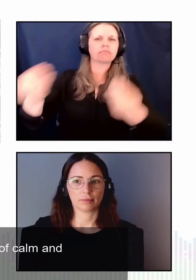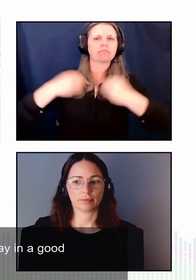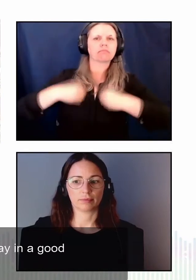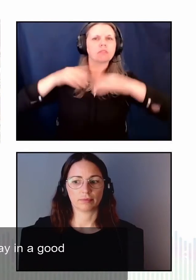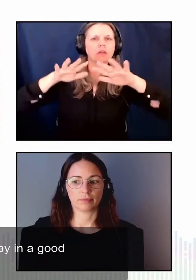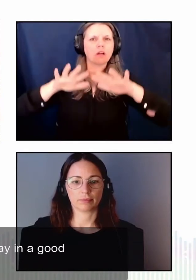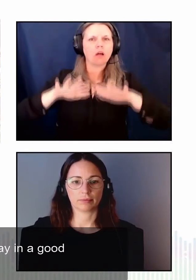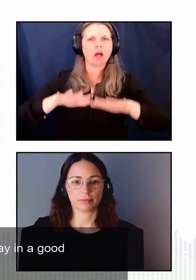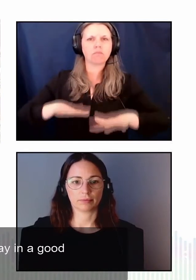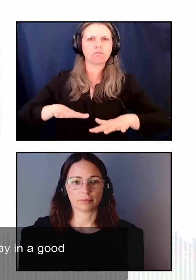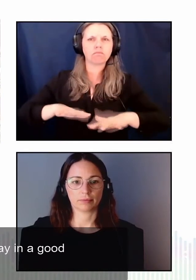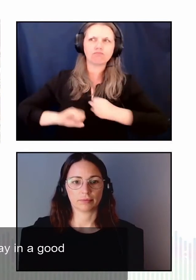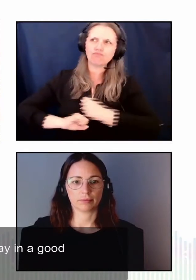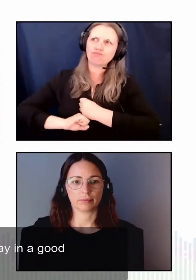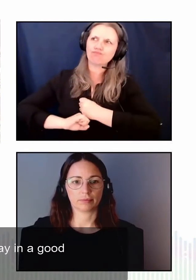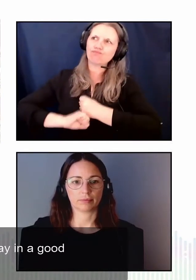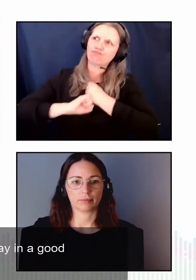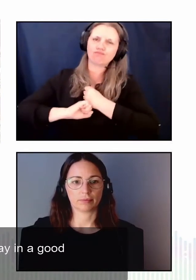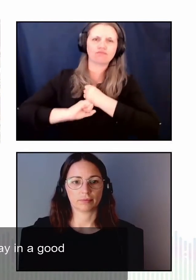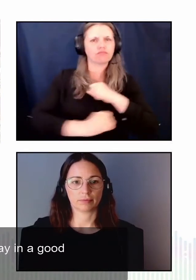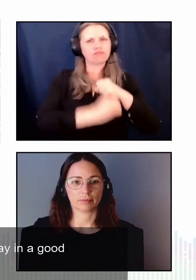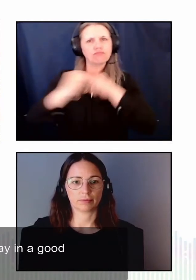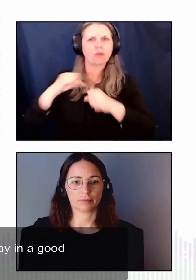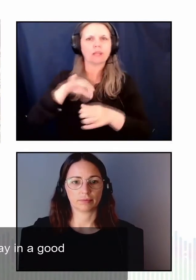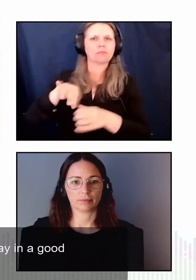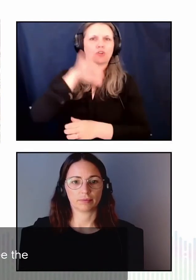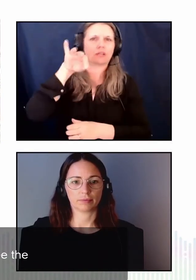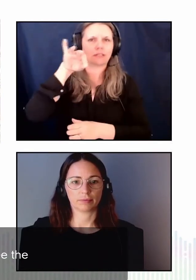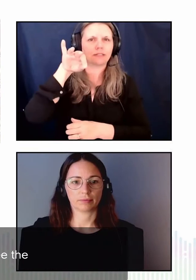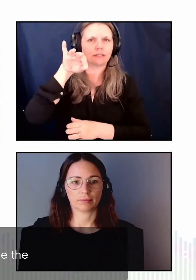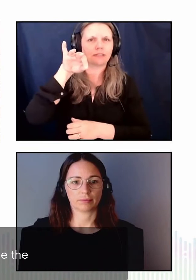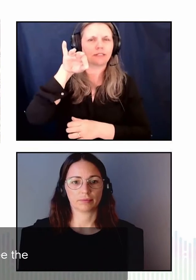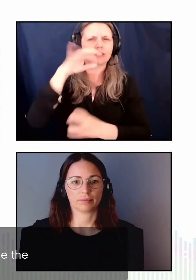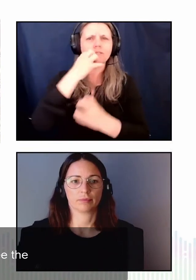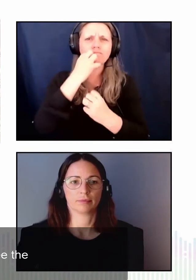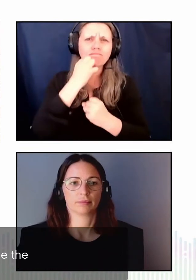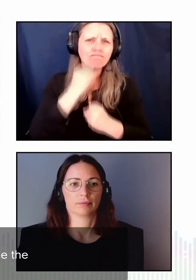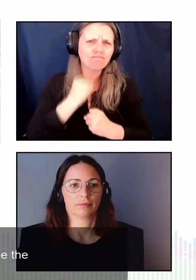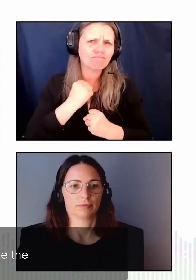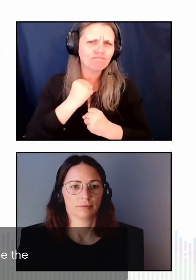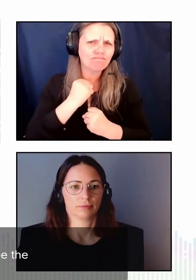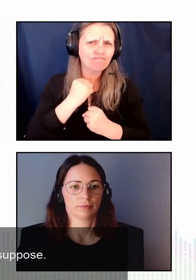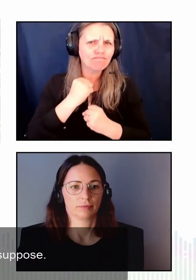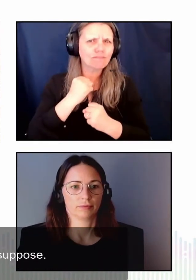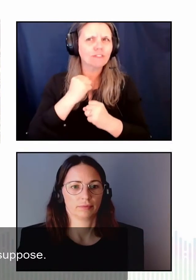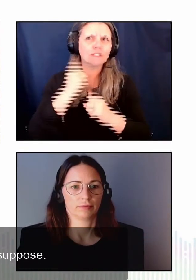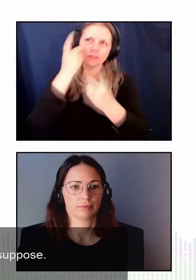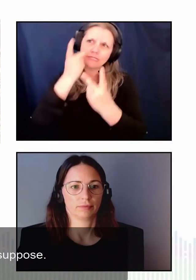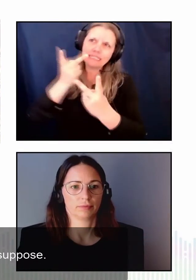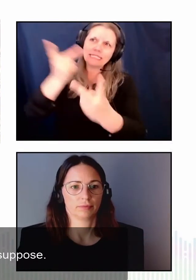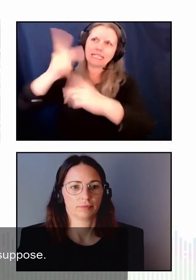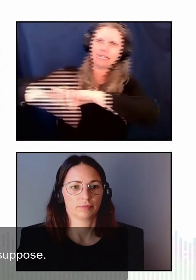spirituality for the day, to look at the day, greet the day in a good way. So it's a very special thing for us to see the light of